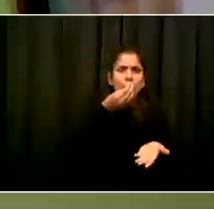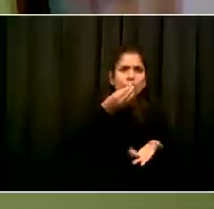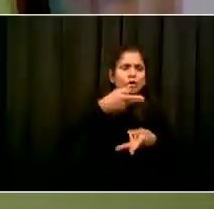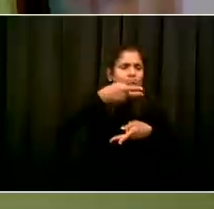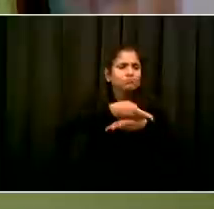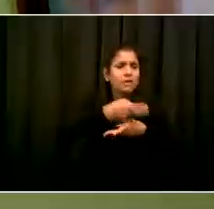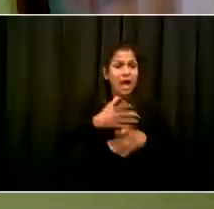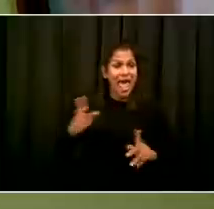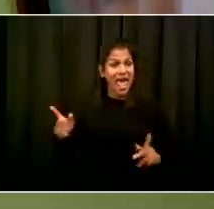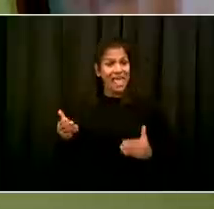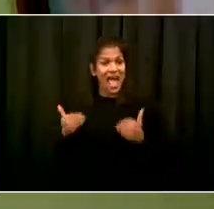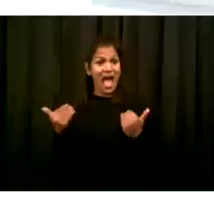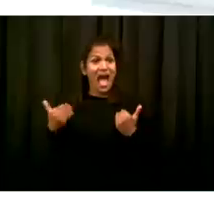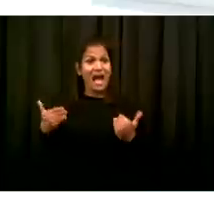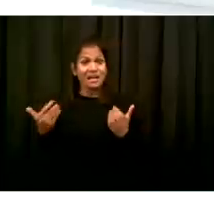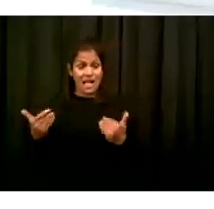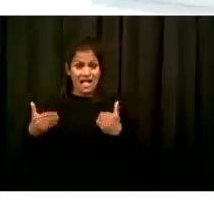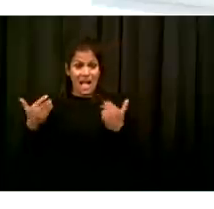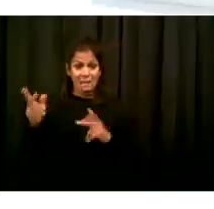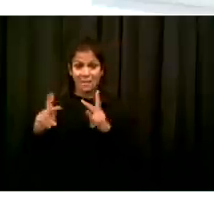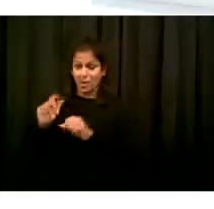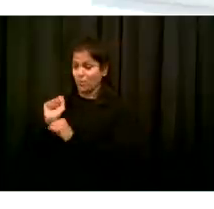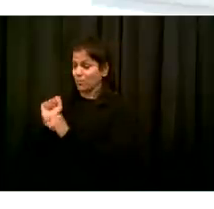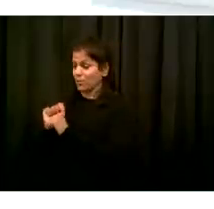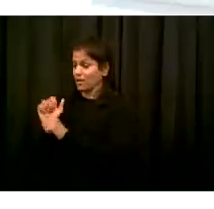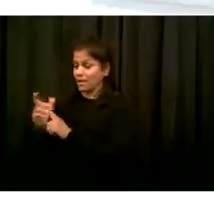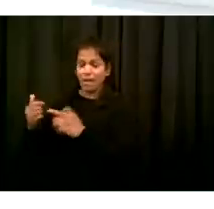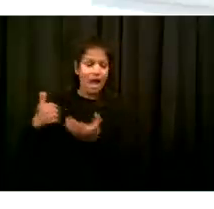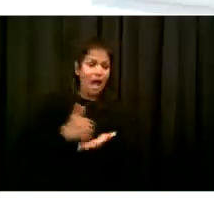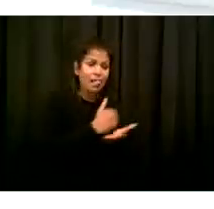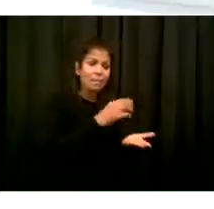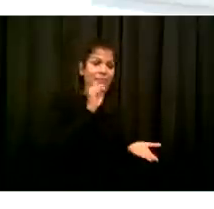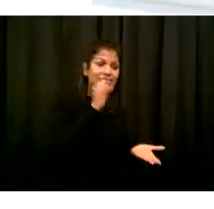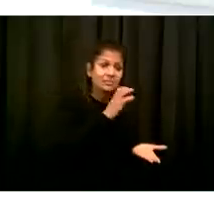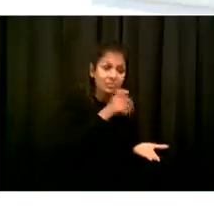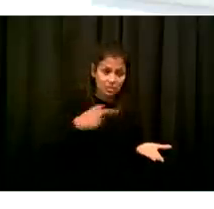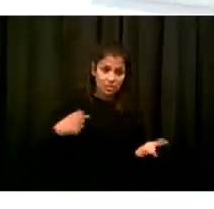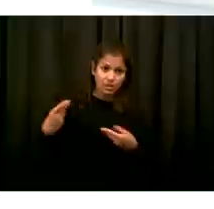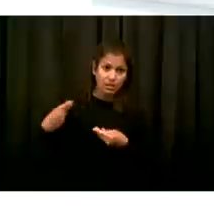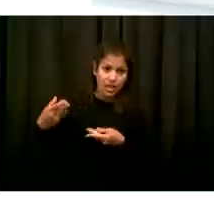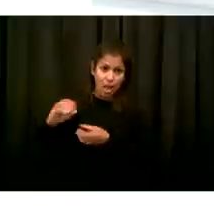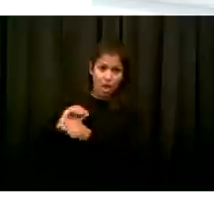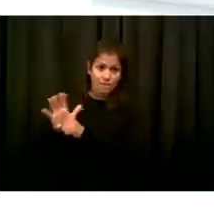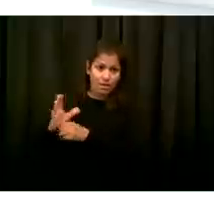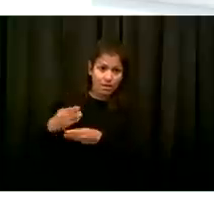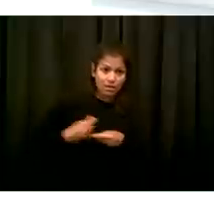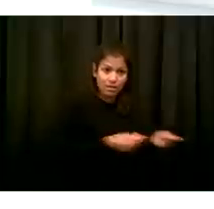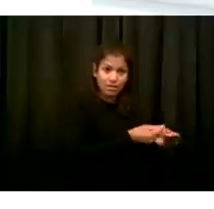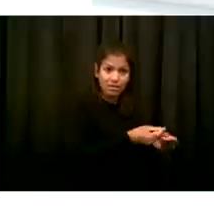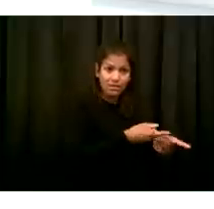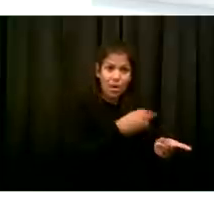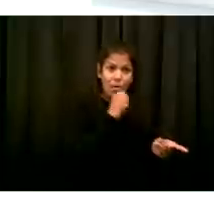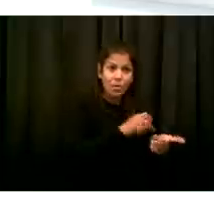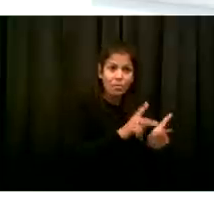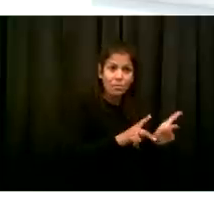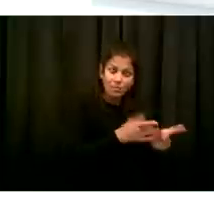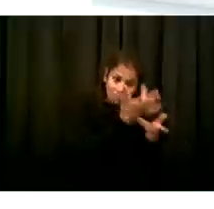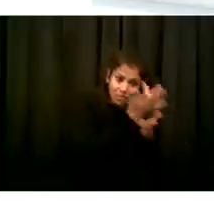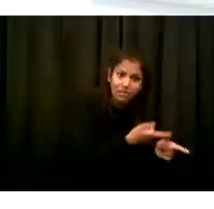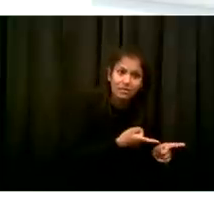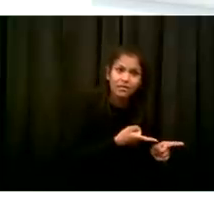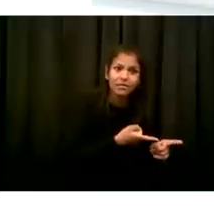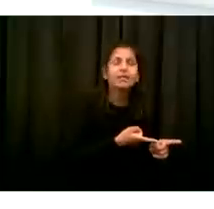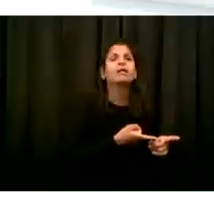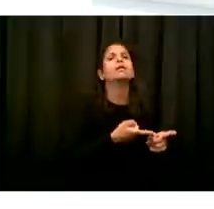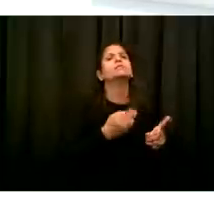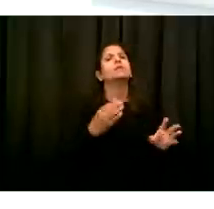Thank you, Mr. Mayor, and thanks for this very good question. I'll just add briefly to say, number one, it's absolutely right that